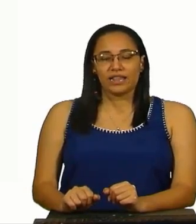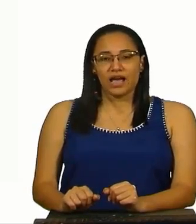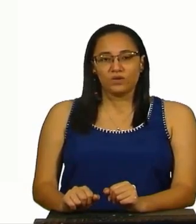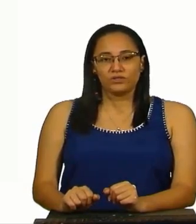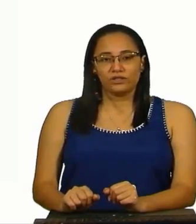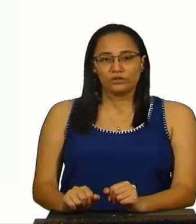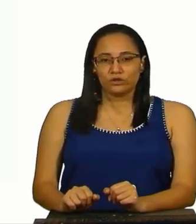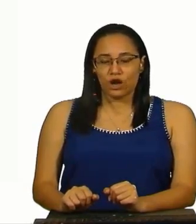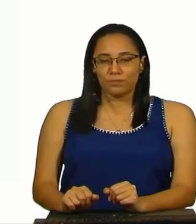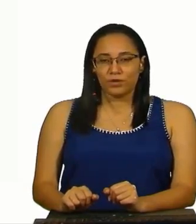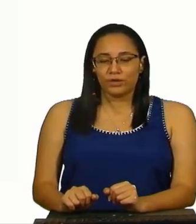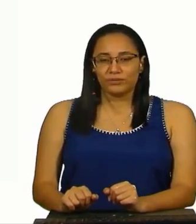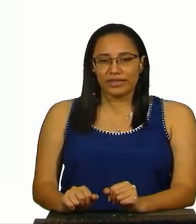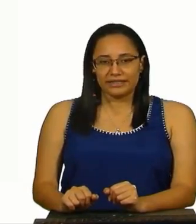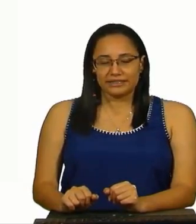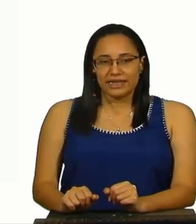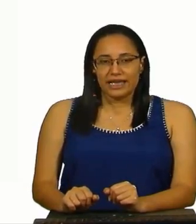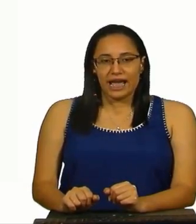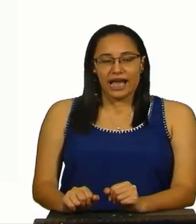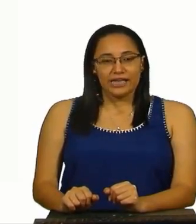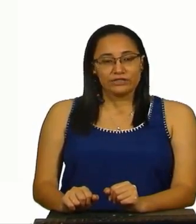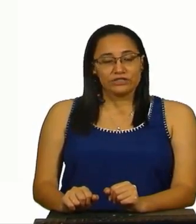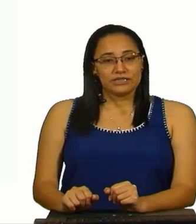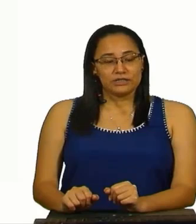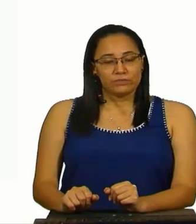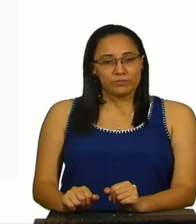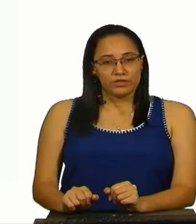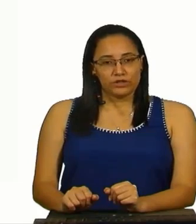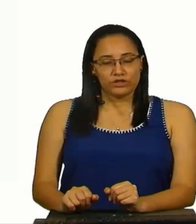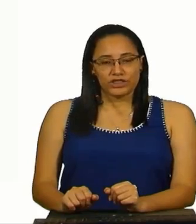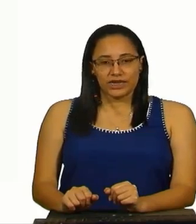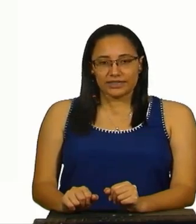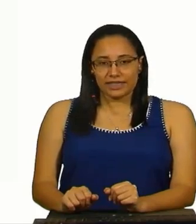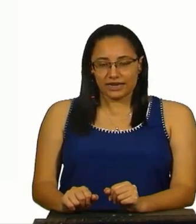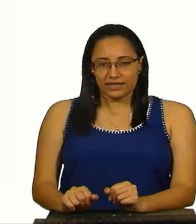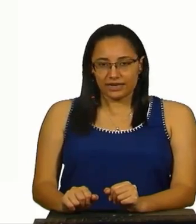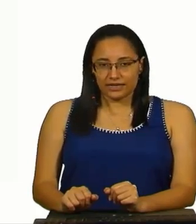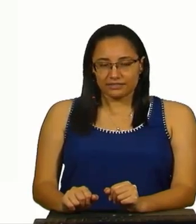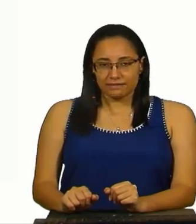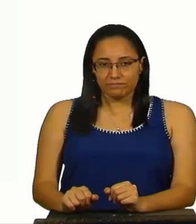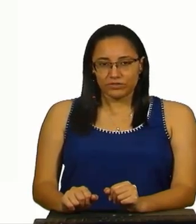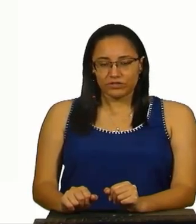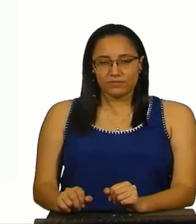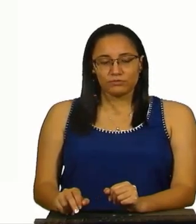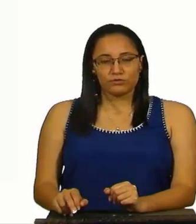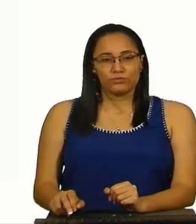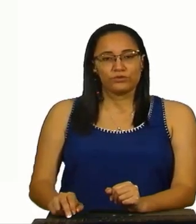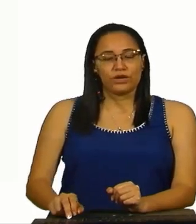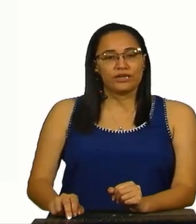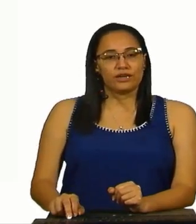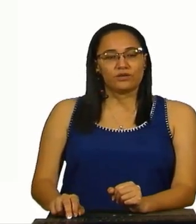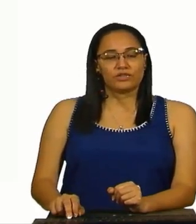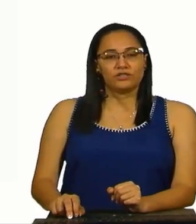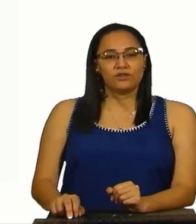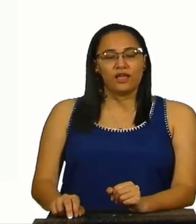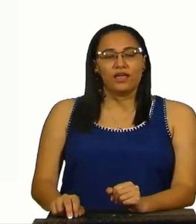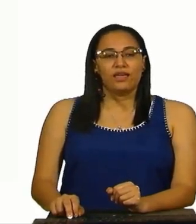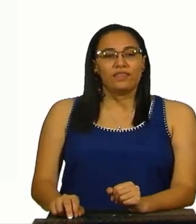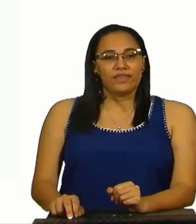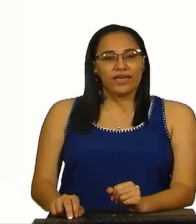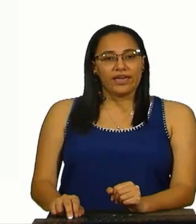weren't allowed to come home late. A ellos no se les permitió llegar tarde a casa. Entonces vamos todos juntos a leer la